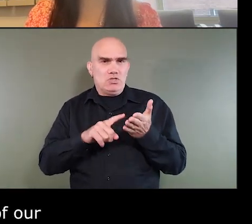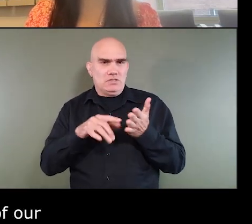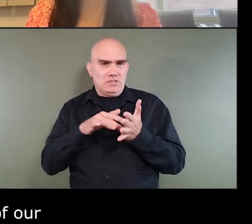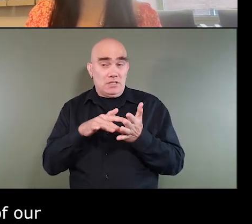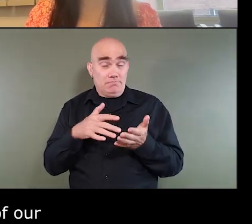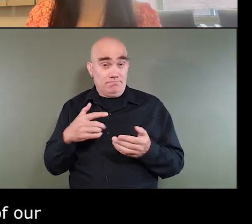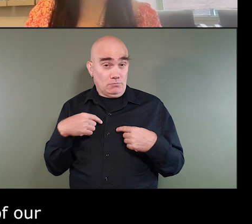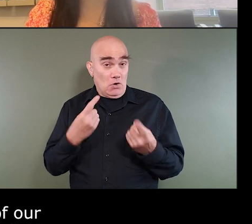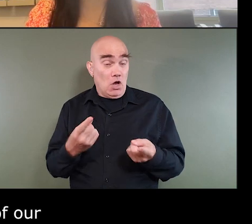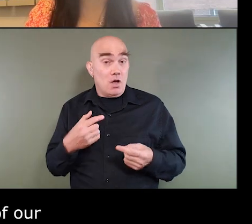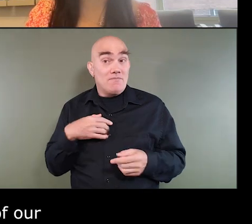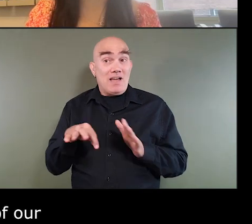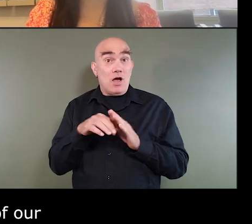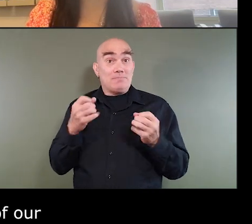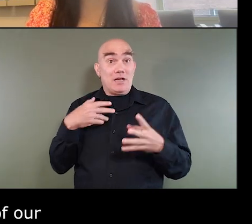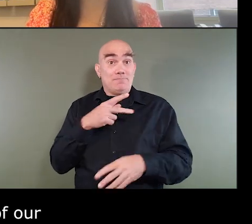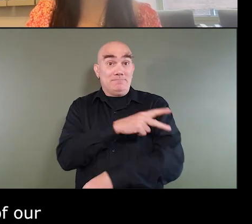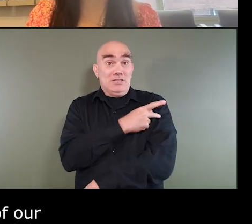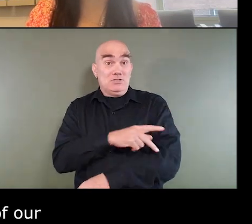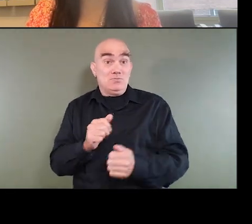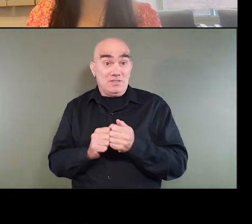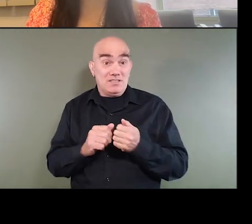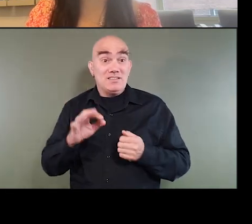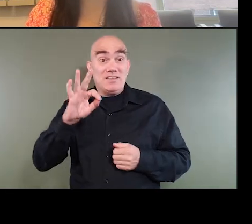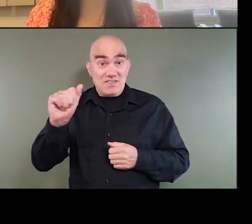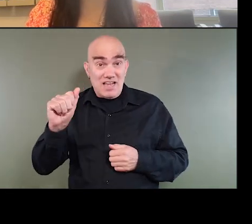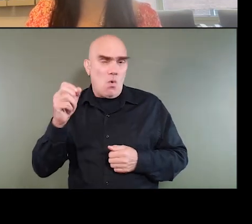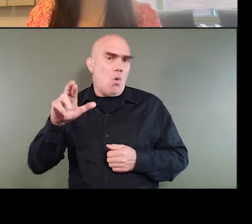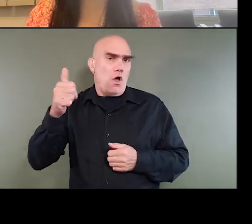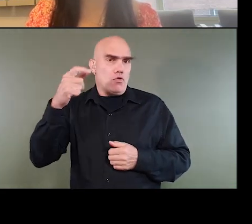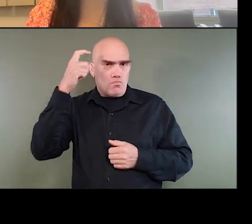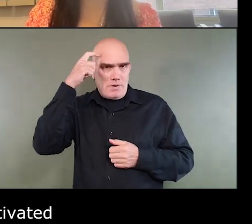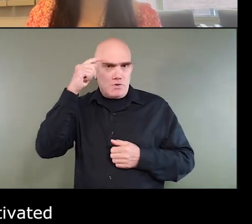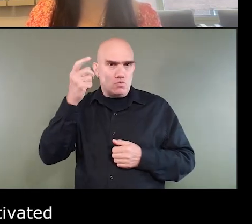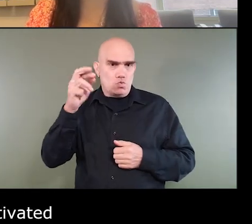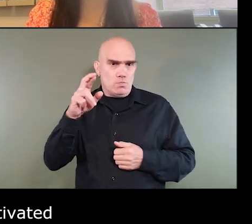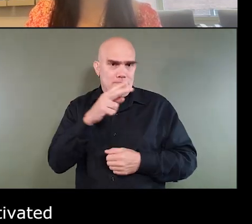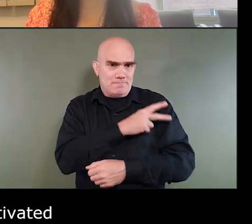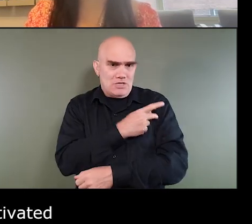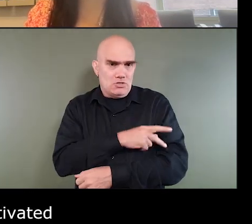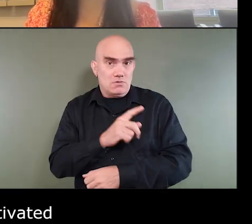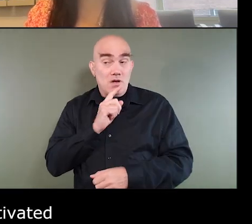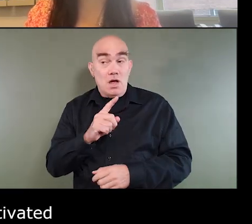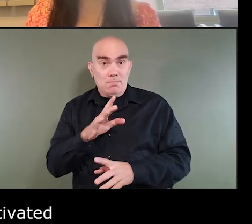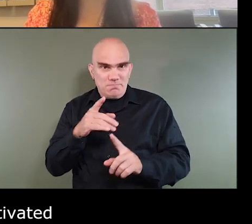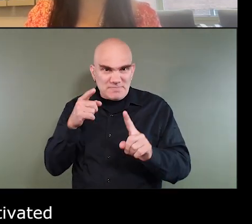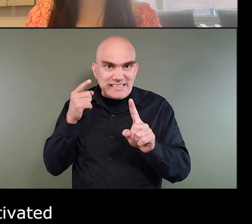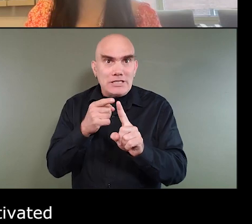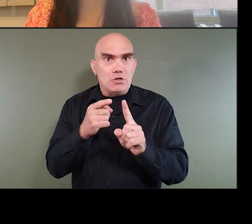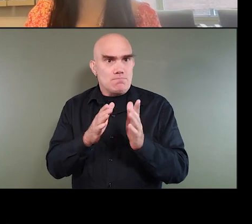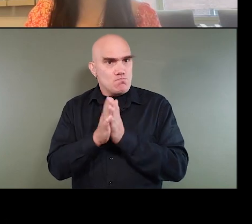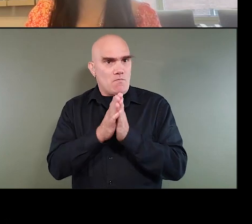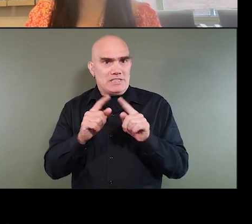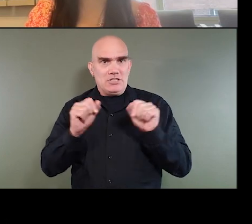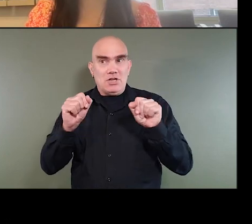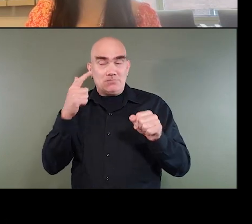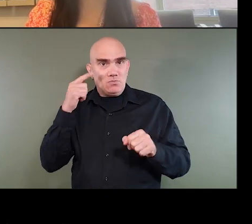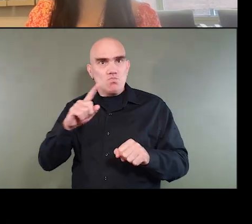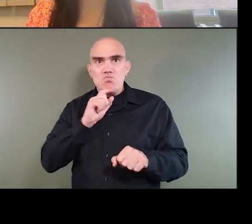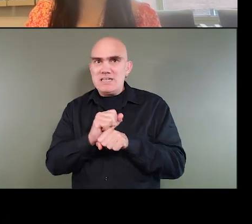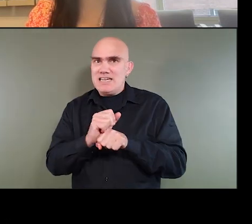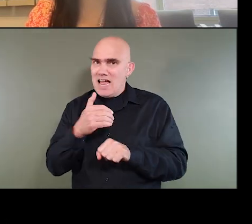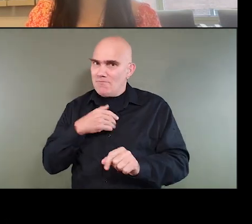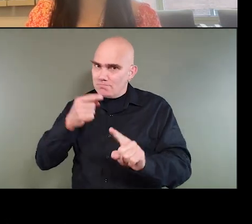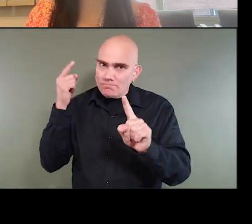first, I've found many of our patients with Friedreich ataxia or other brain tumor patients are particularly motivated to exercise because they